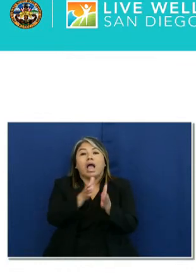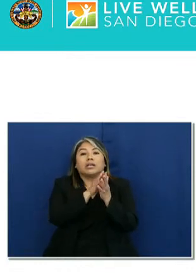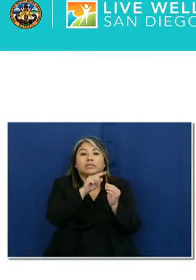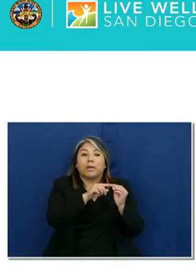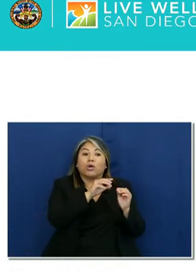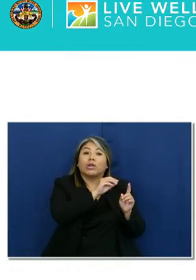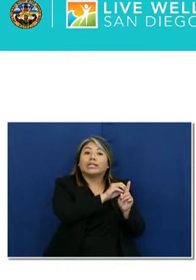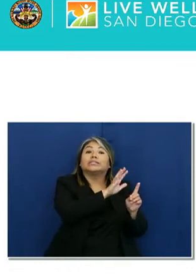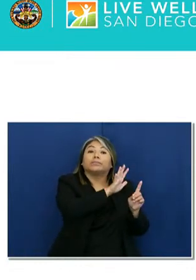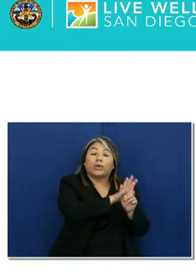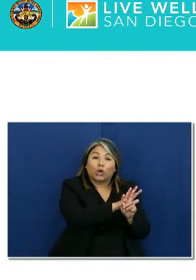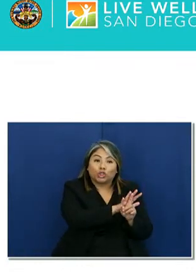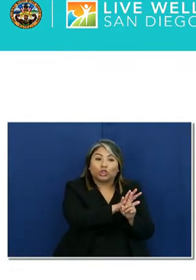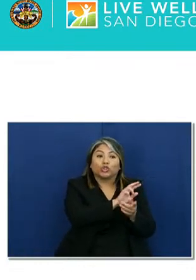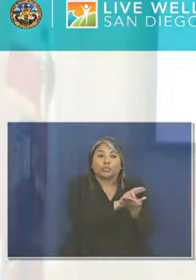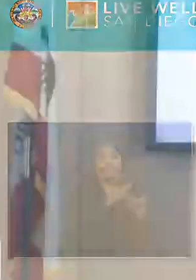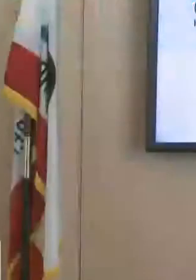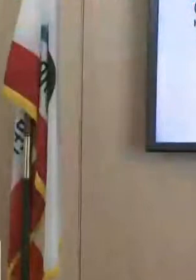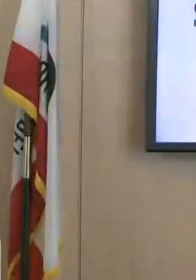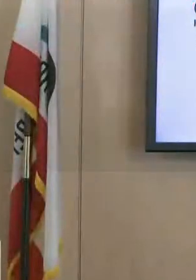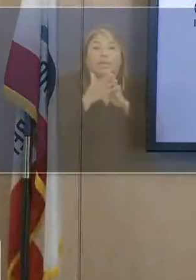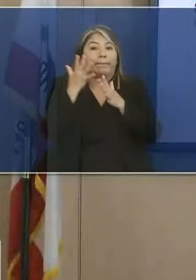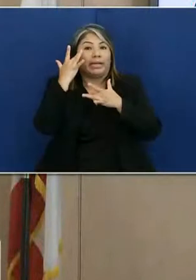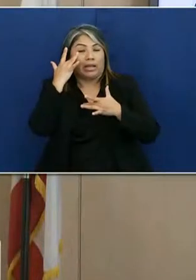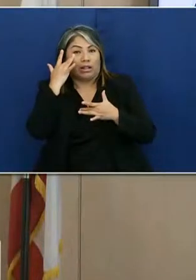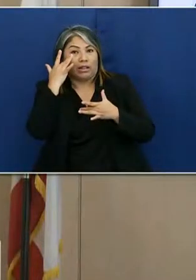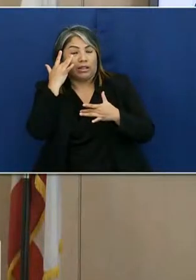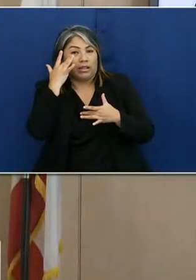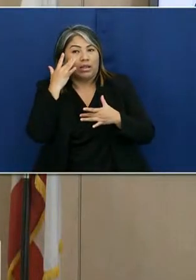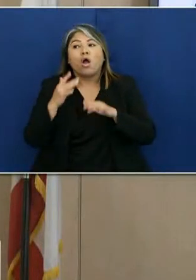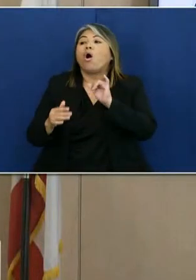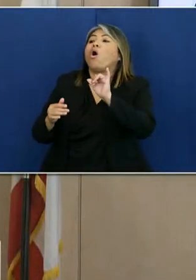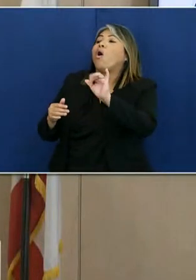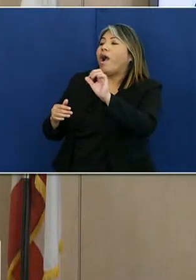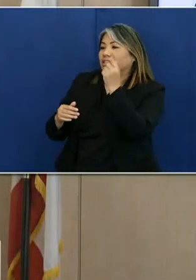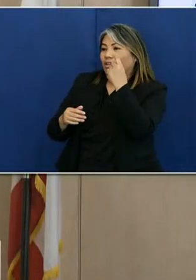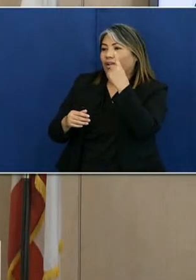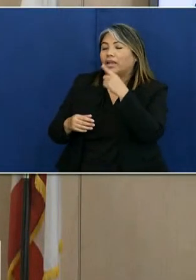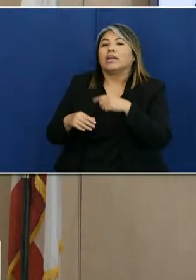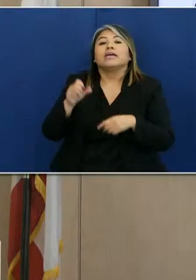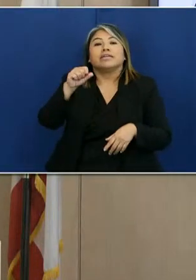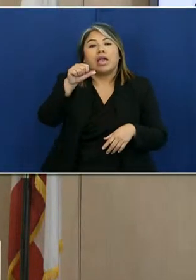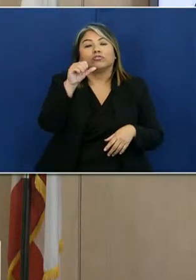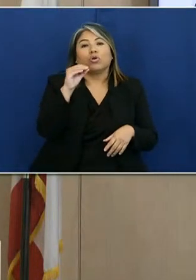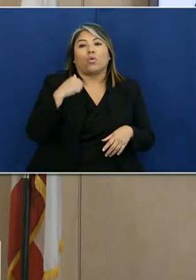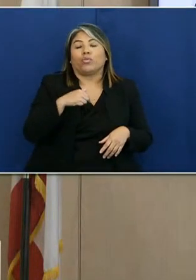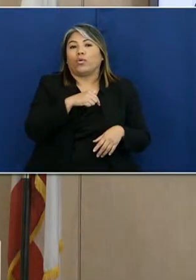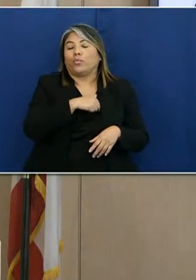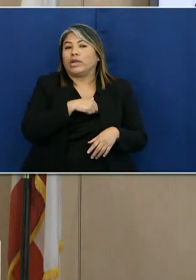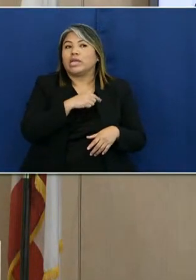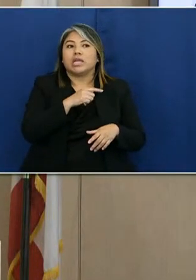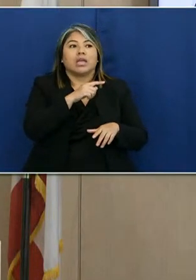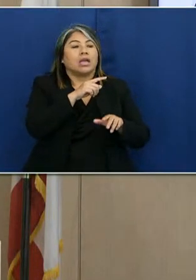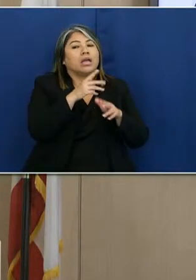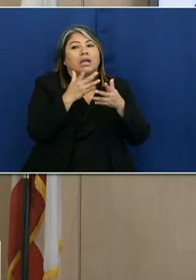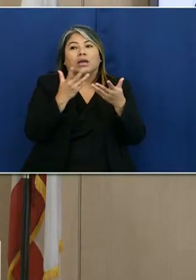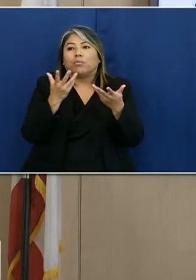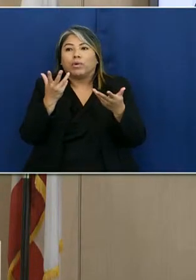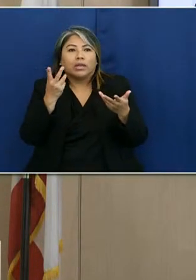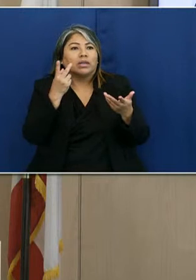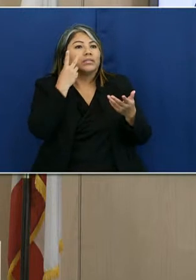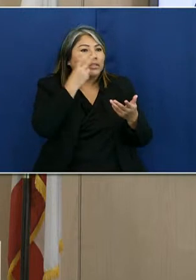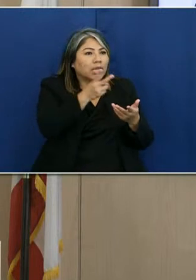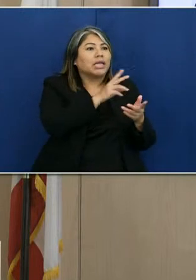exposures that they had in the 2 weeks prior to becoming ill. And, I see, okay. And yes, and so we ask about lots of different kinds of